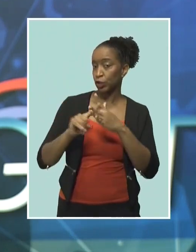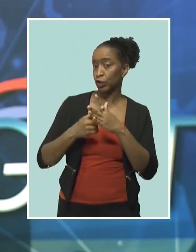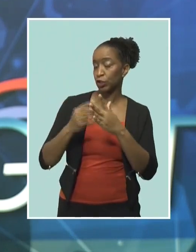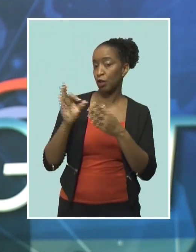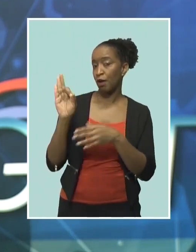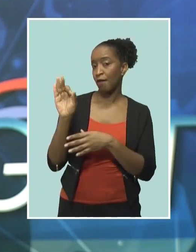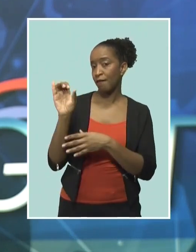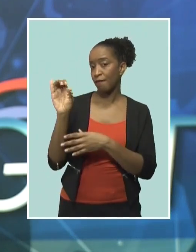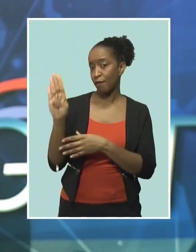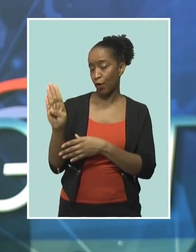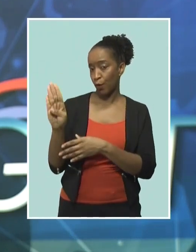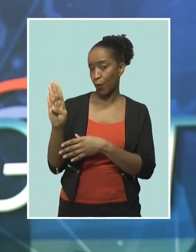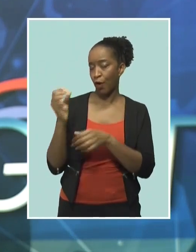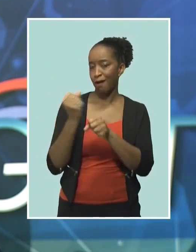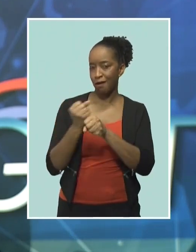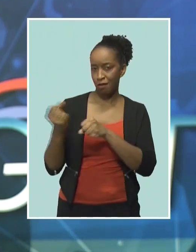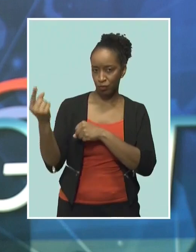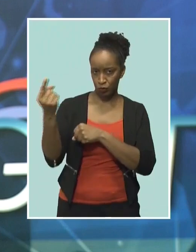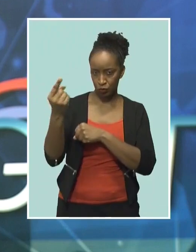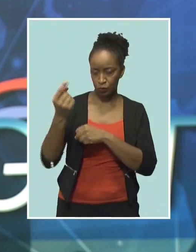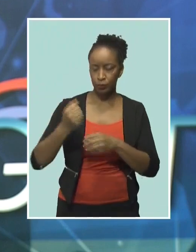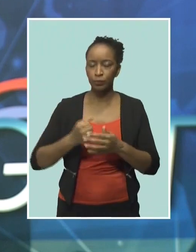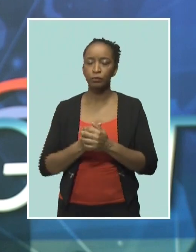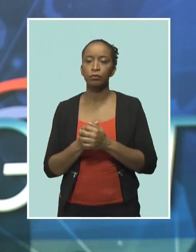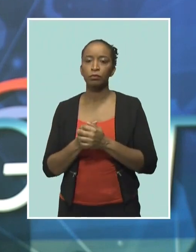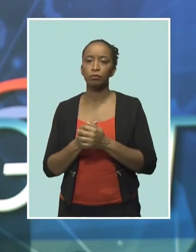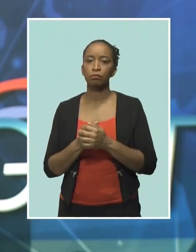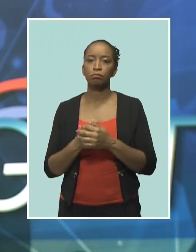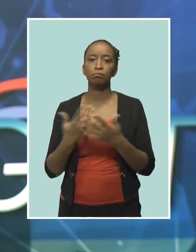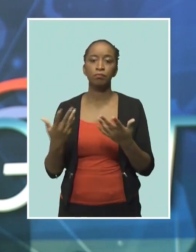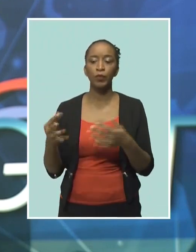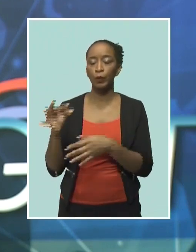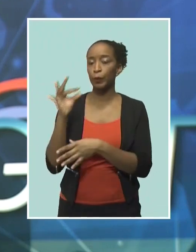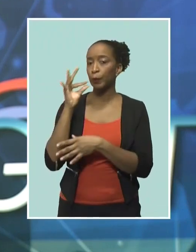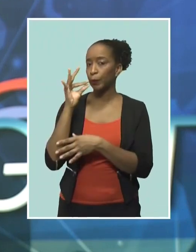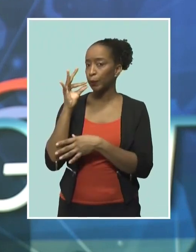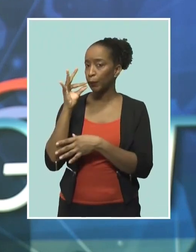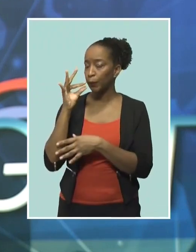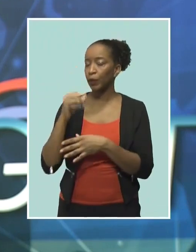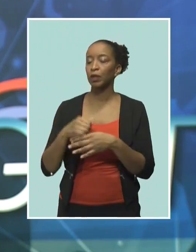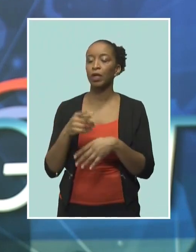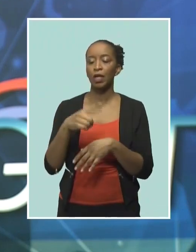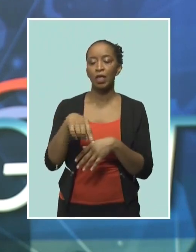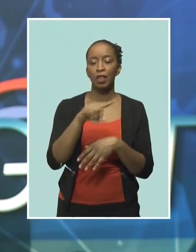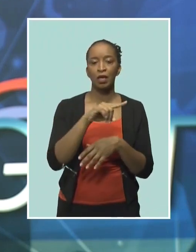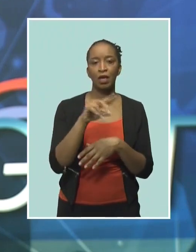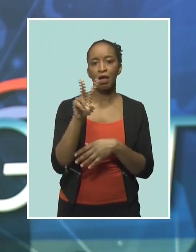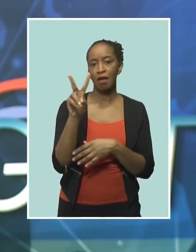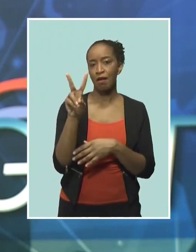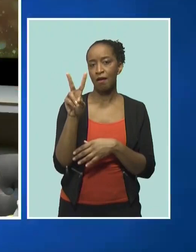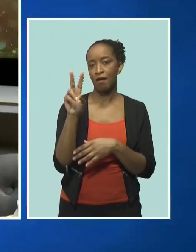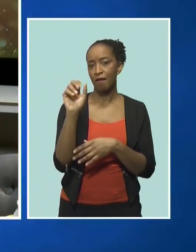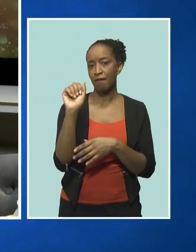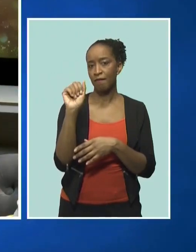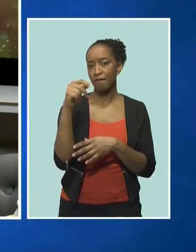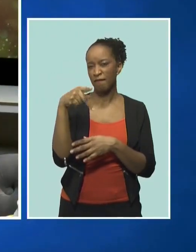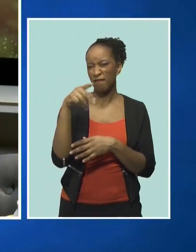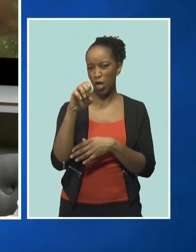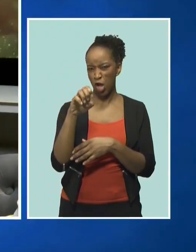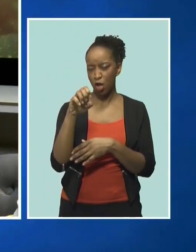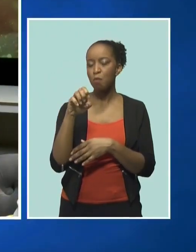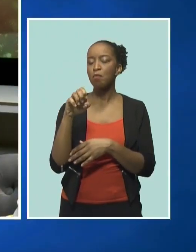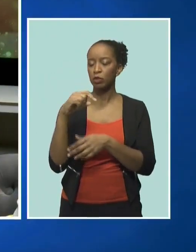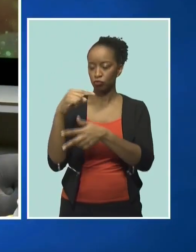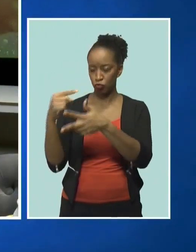Facilitator of that initiative, Sophia Price, says marijuana smokers and vapors will also be included. We are